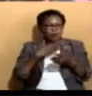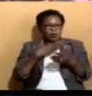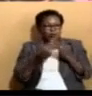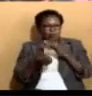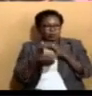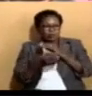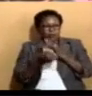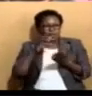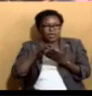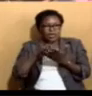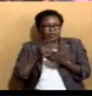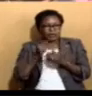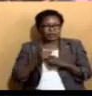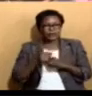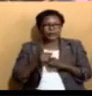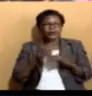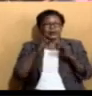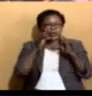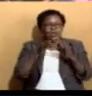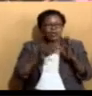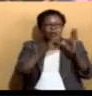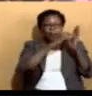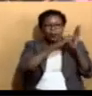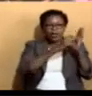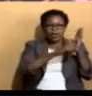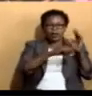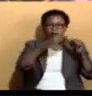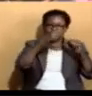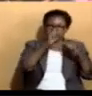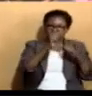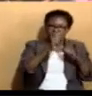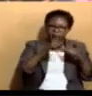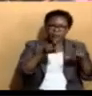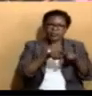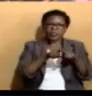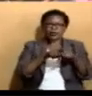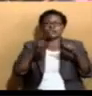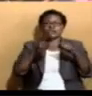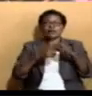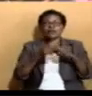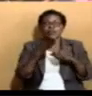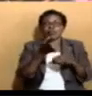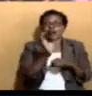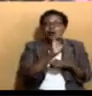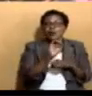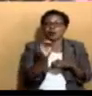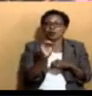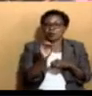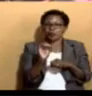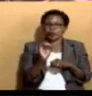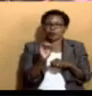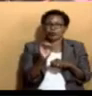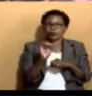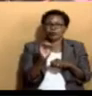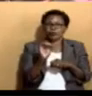hand. If paragraph 5 and 7 were no longer available,